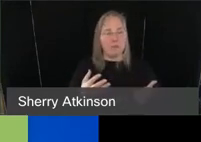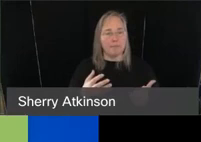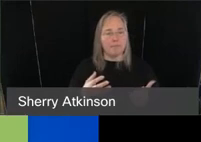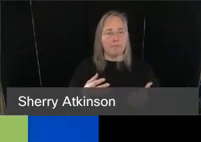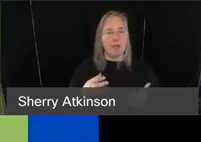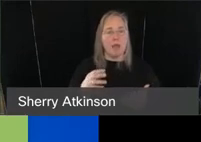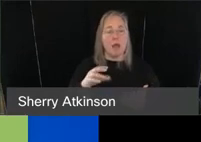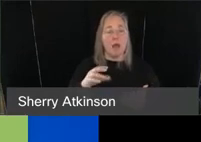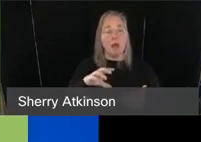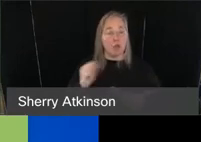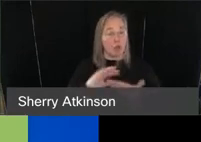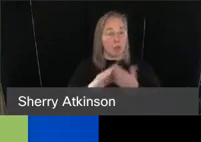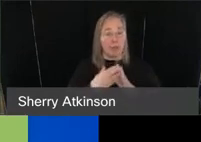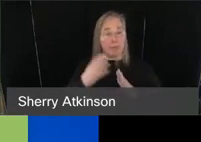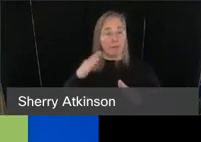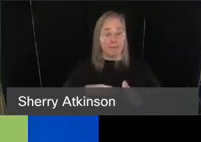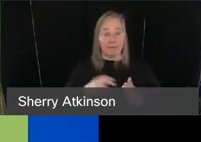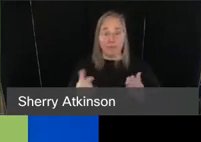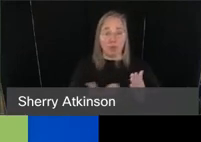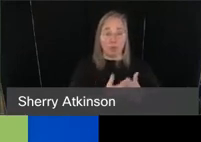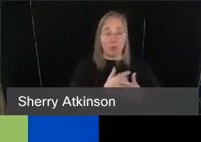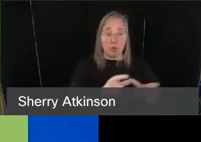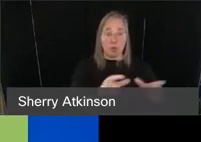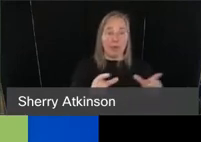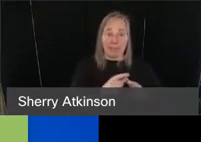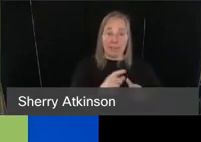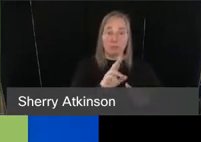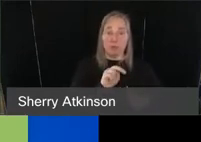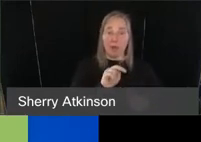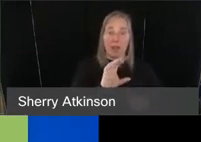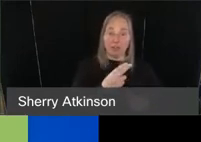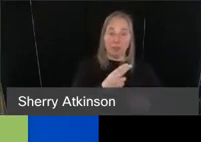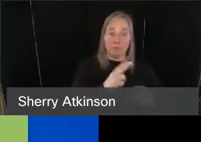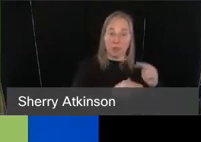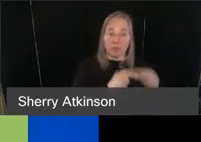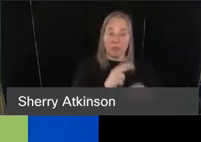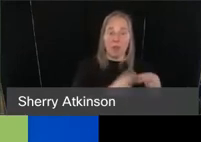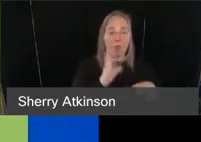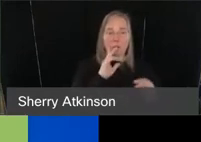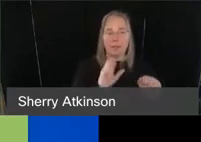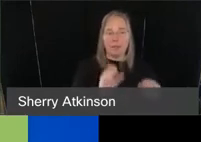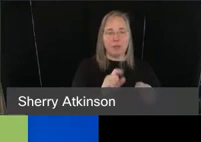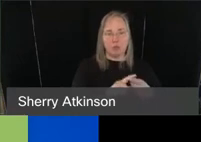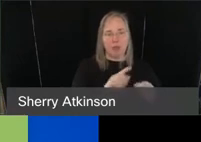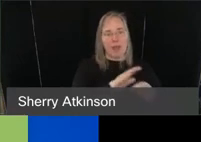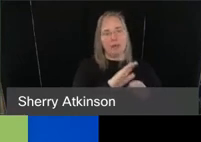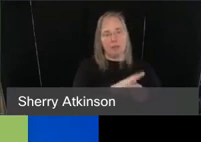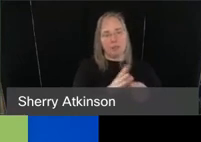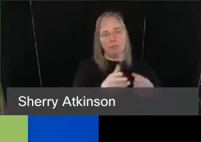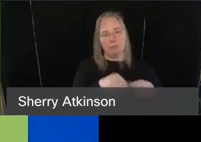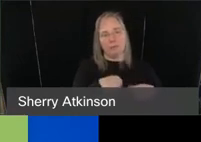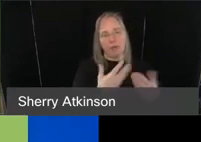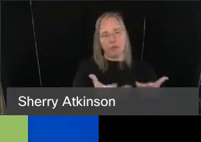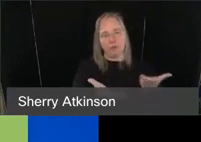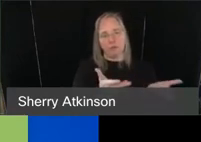community benefit of the newly located branch will be the ability to adequately service our